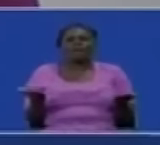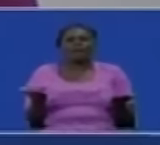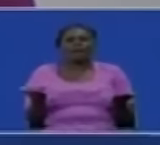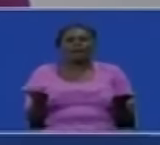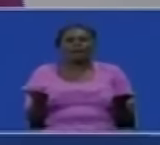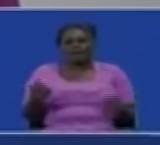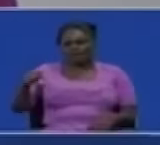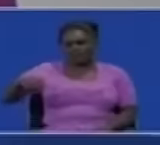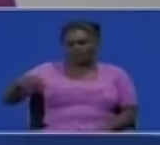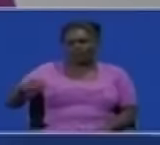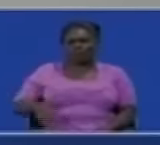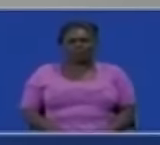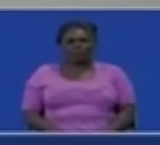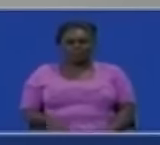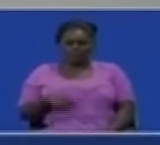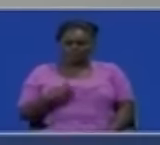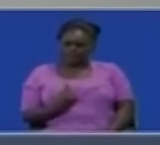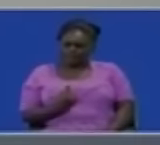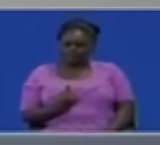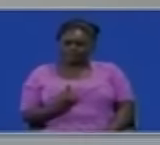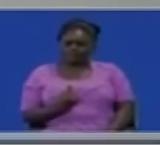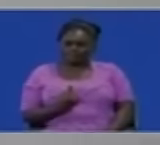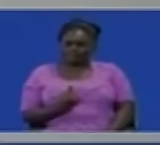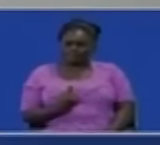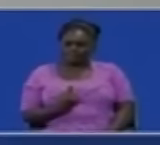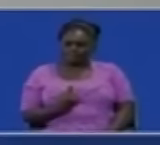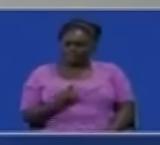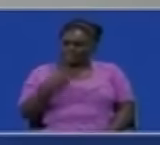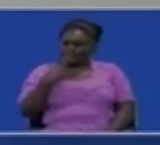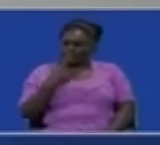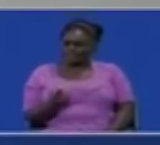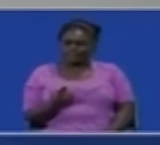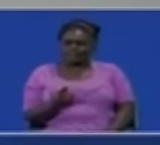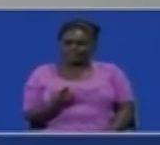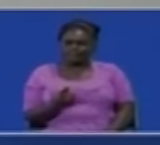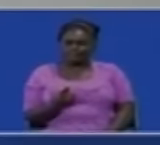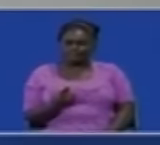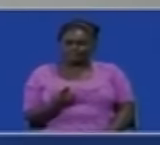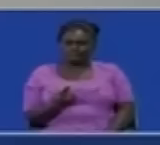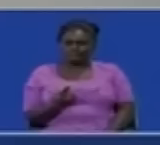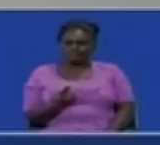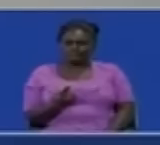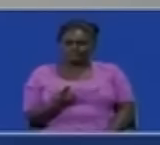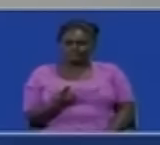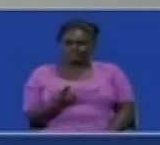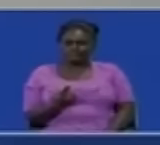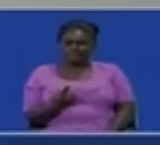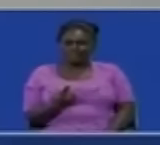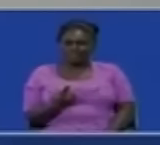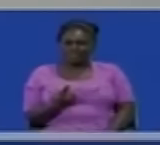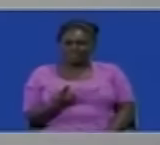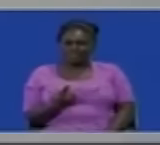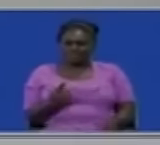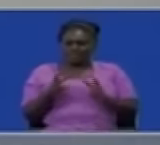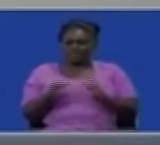attention on now? Okay. For me, I would say that, you know, what value as Kenyans do